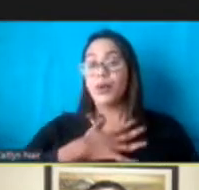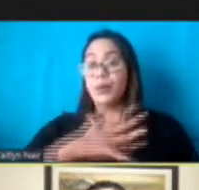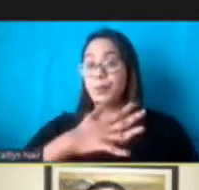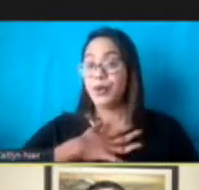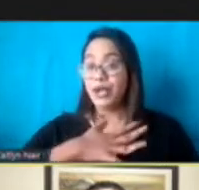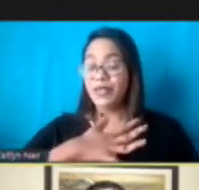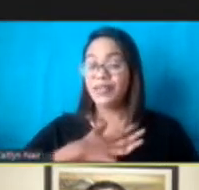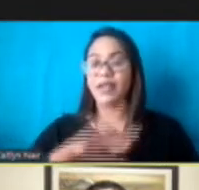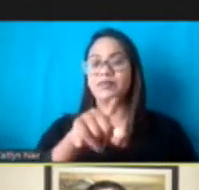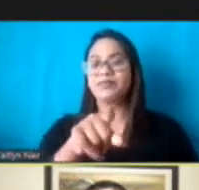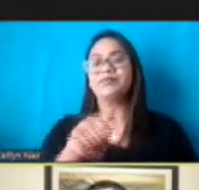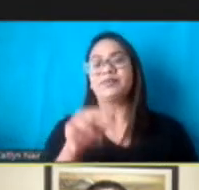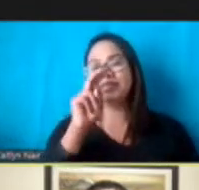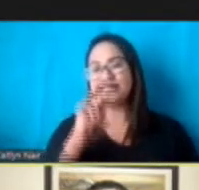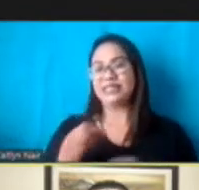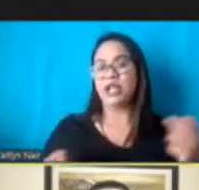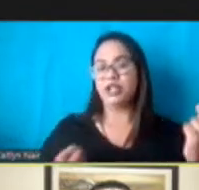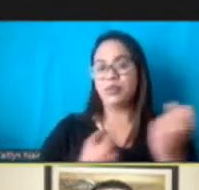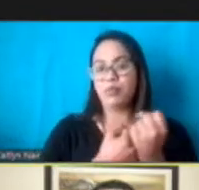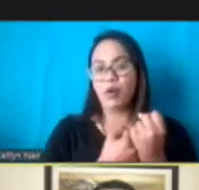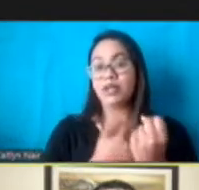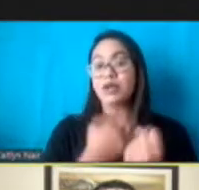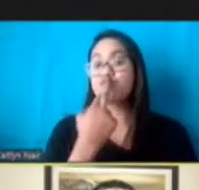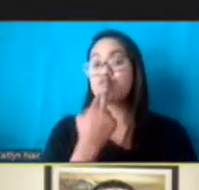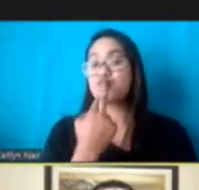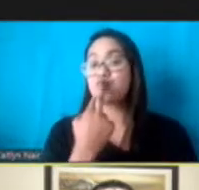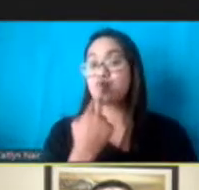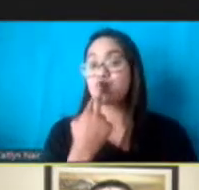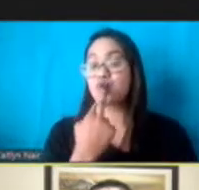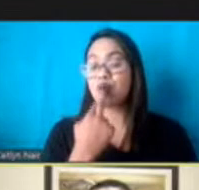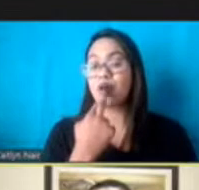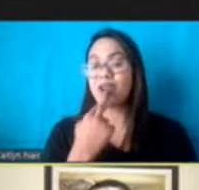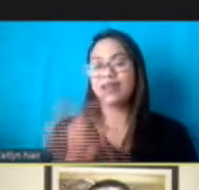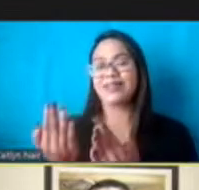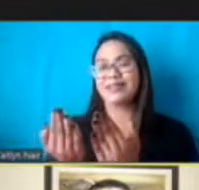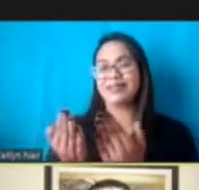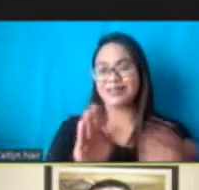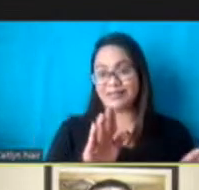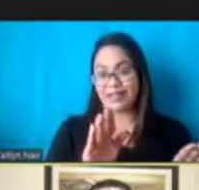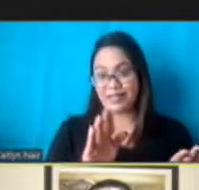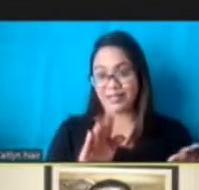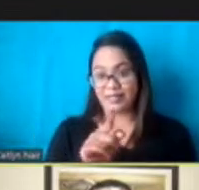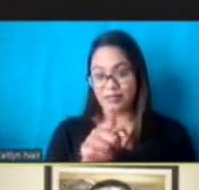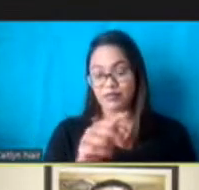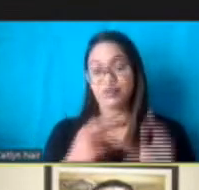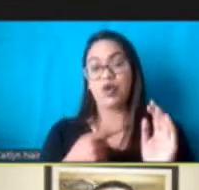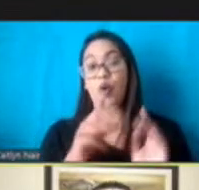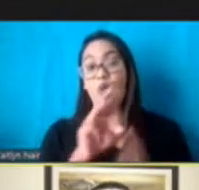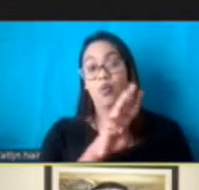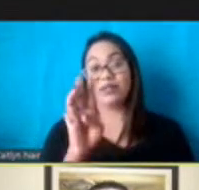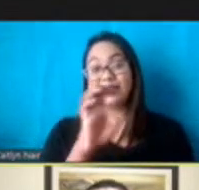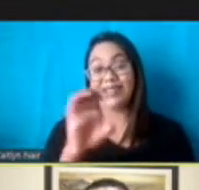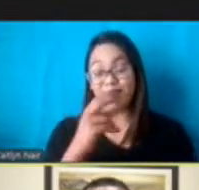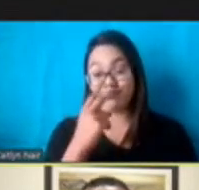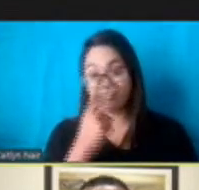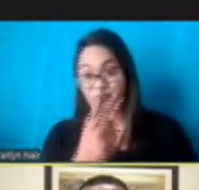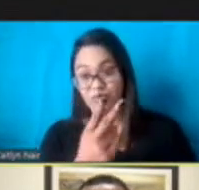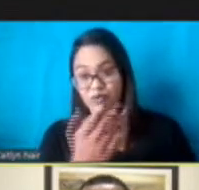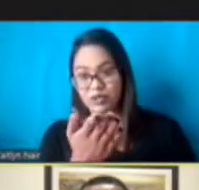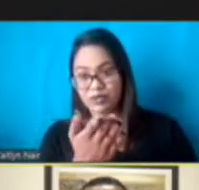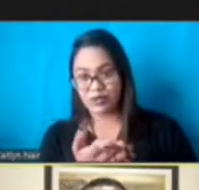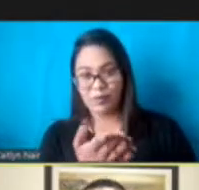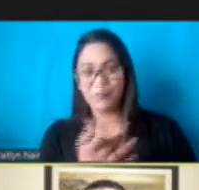red is flatlining for deaths. So that's very much the picture that is emerging in the Western Cape. This is our